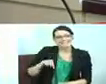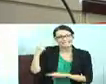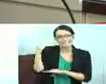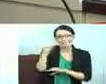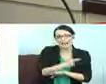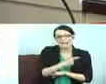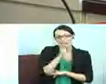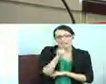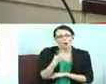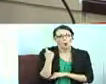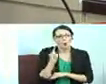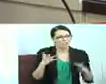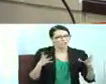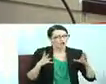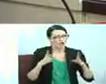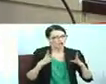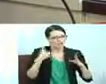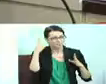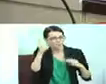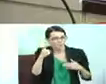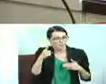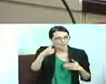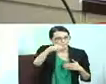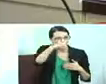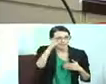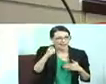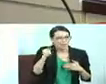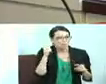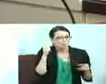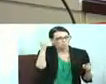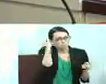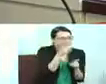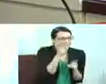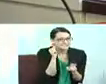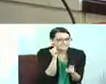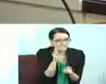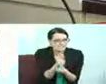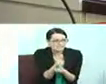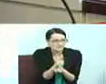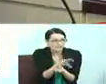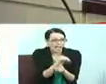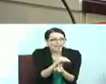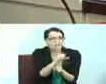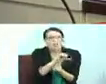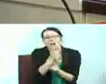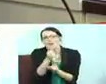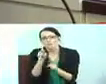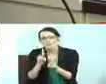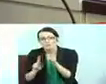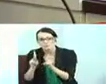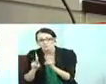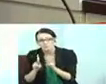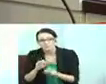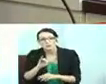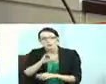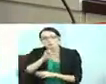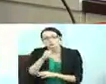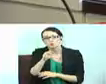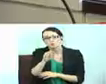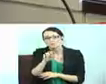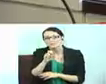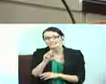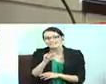a holiday for our black brothers and sisters and others. Juneteenth is a